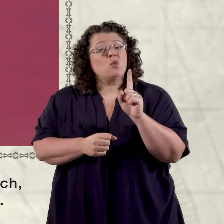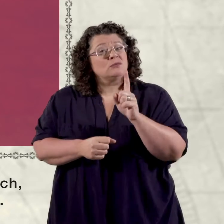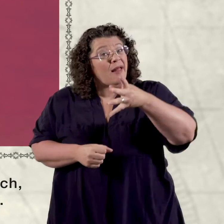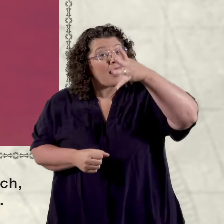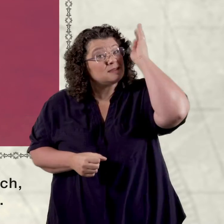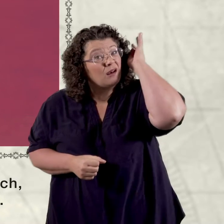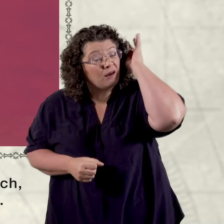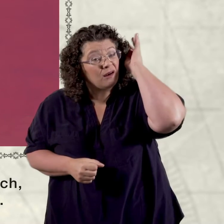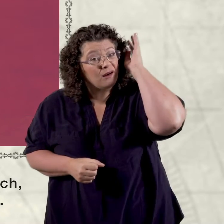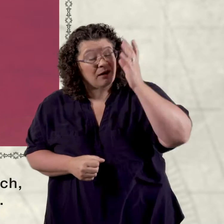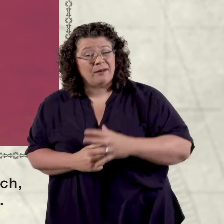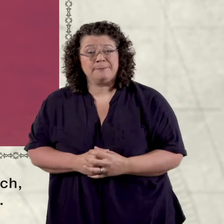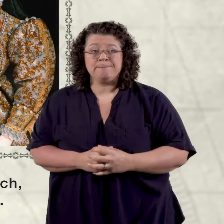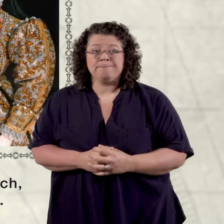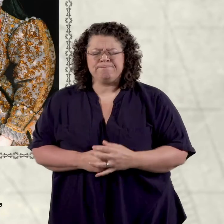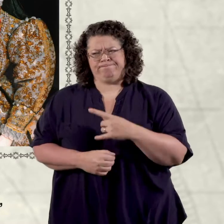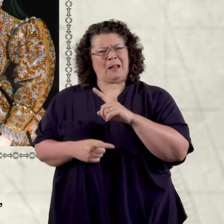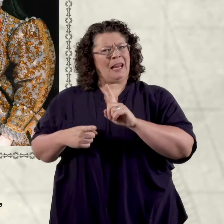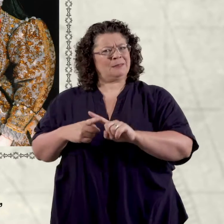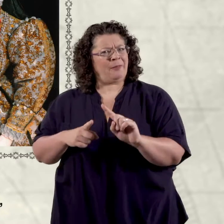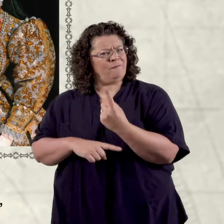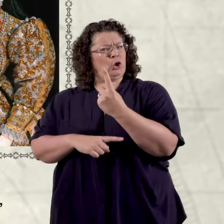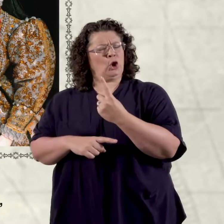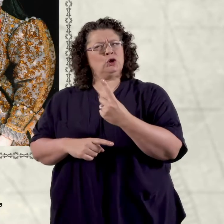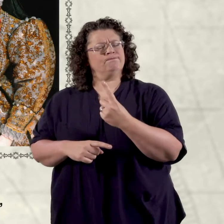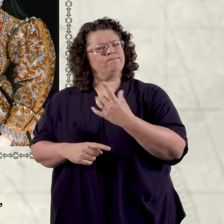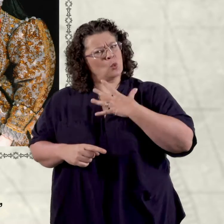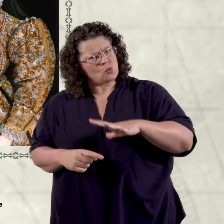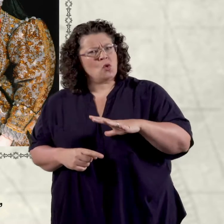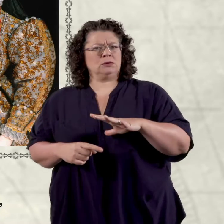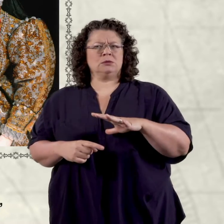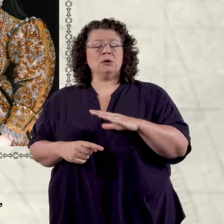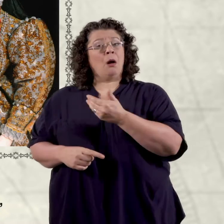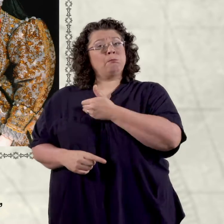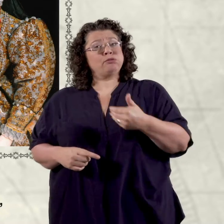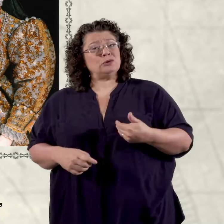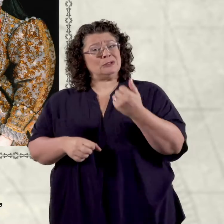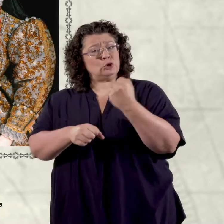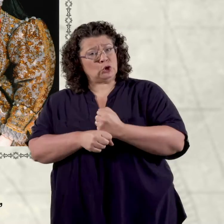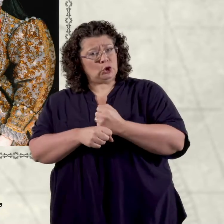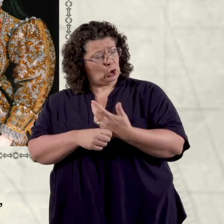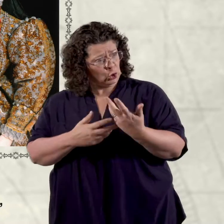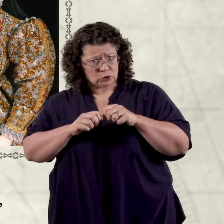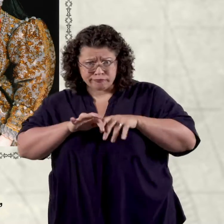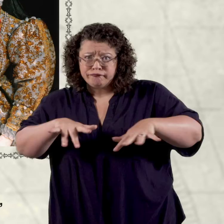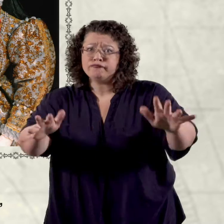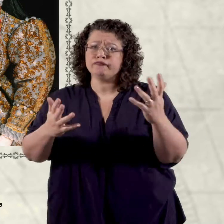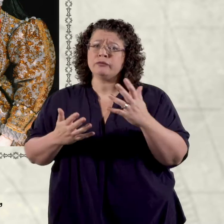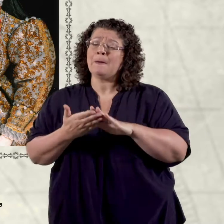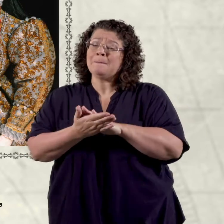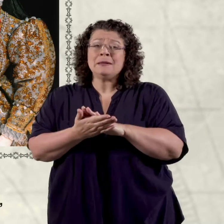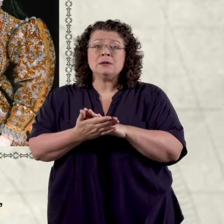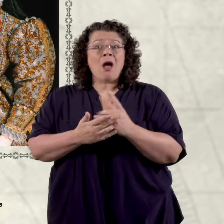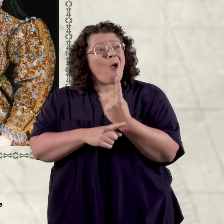was in Latin. Well, Elizabeth I decided to popularize